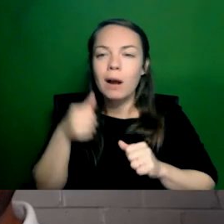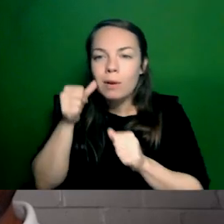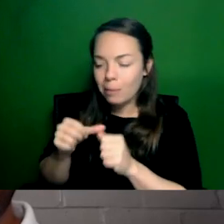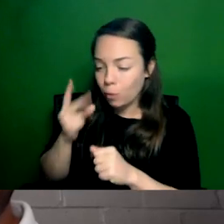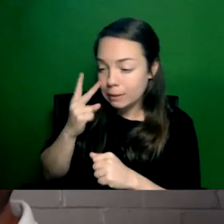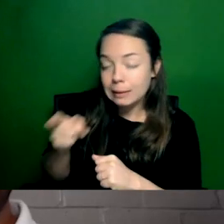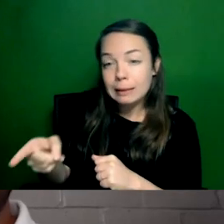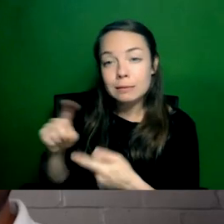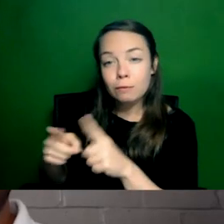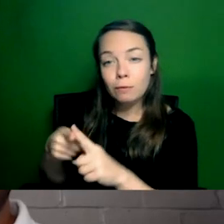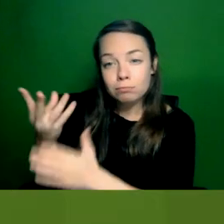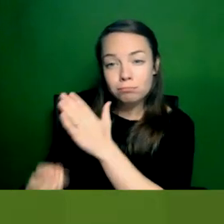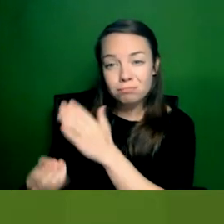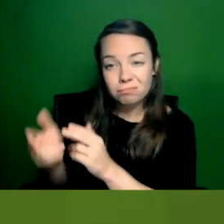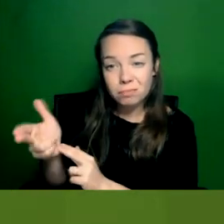pain.